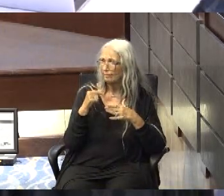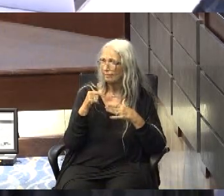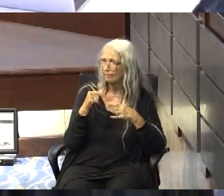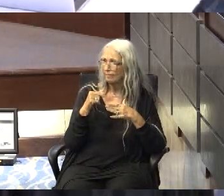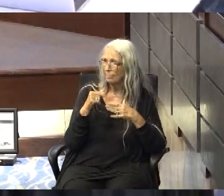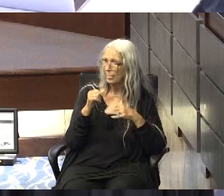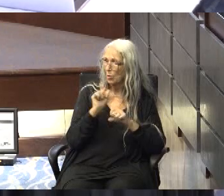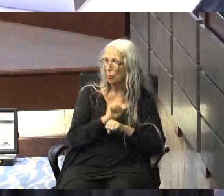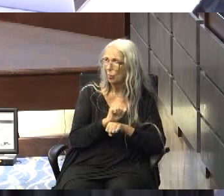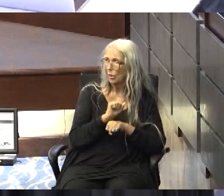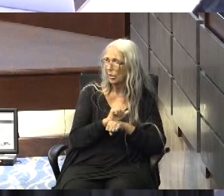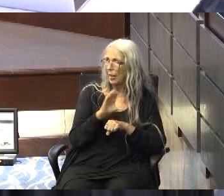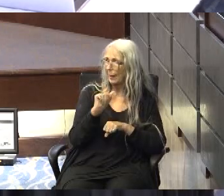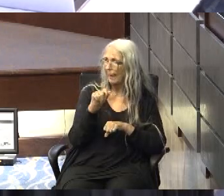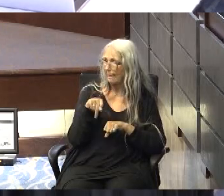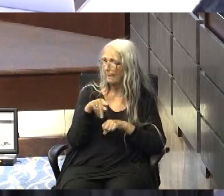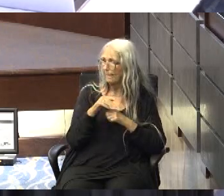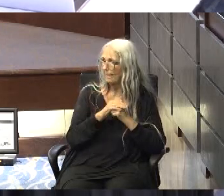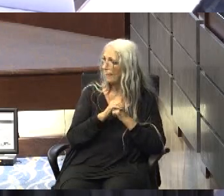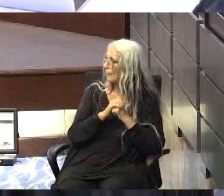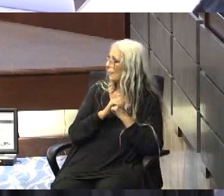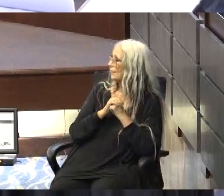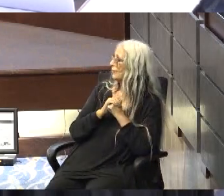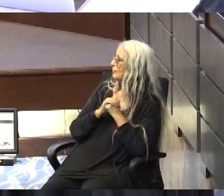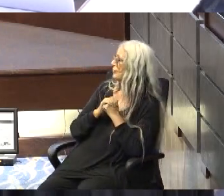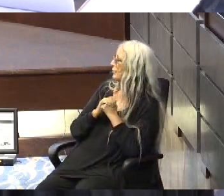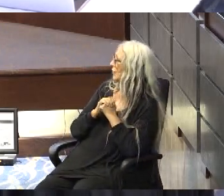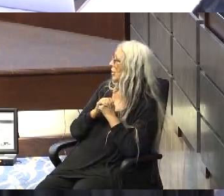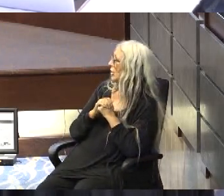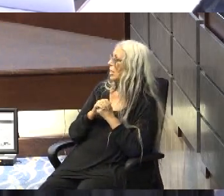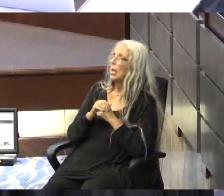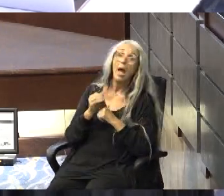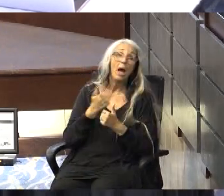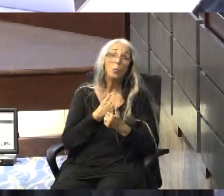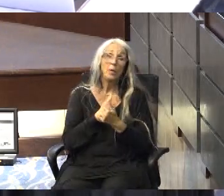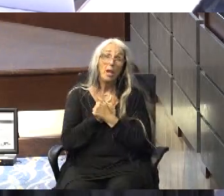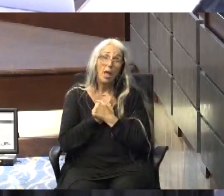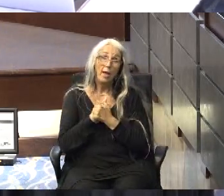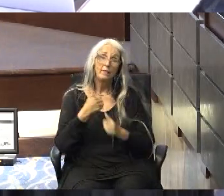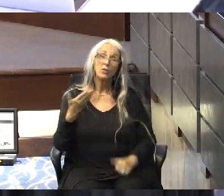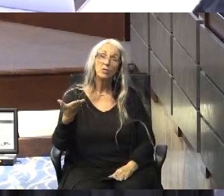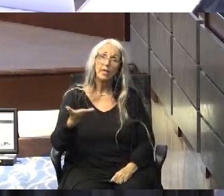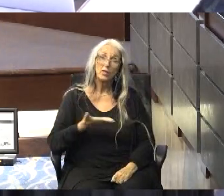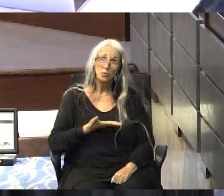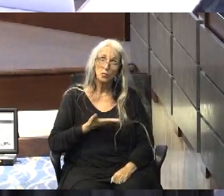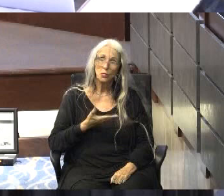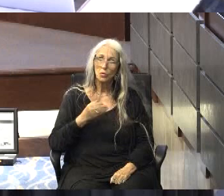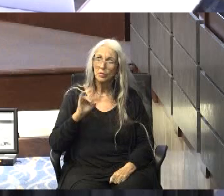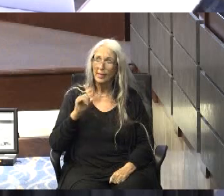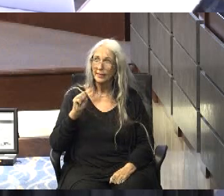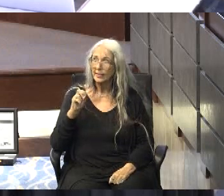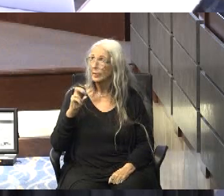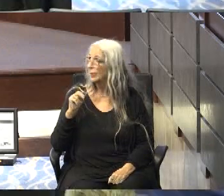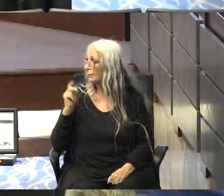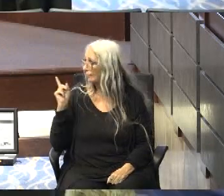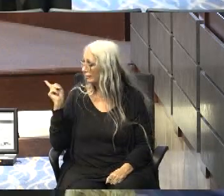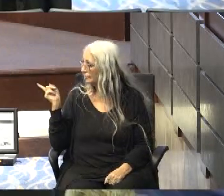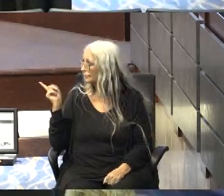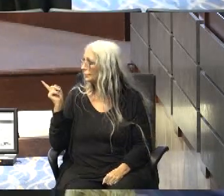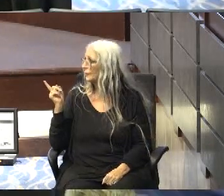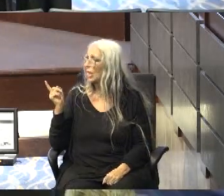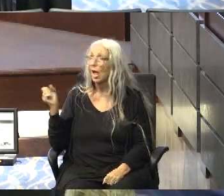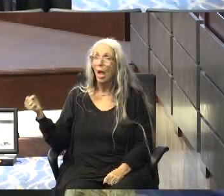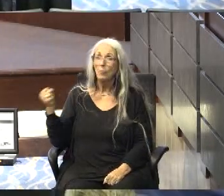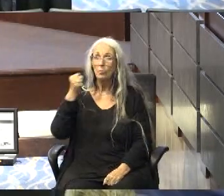the cap. Sure. Mayor and Council, I'd love to introduce Jason Long before I pass it over to